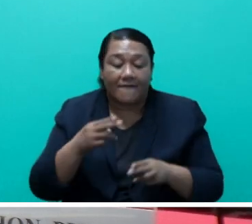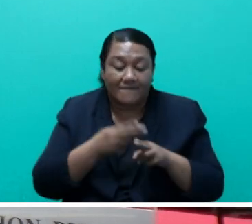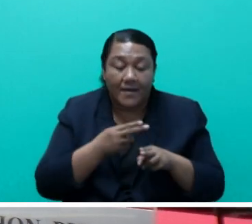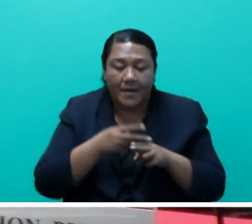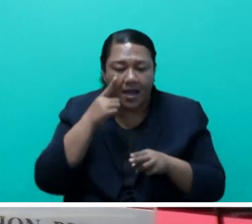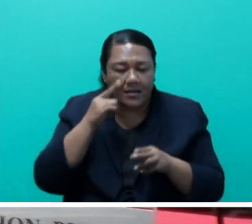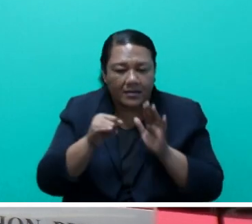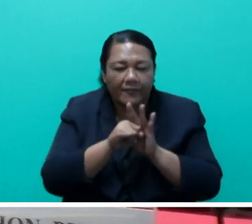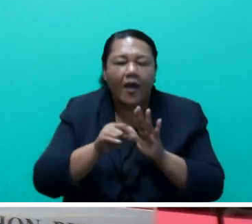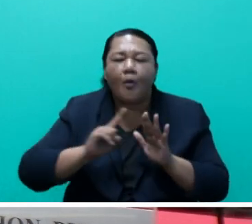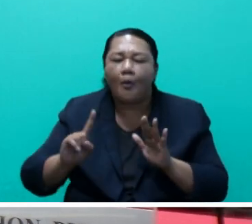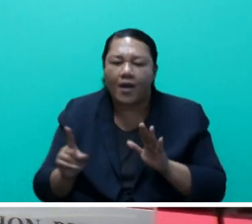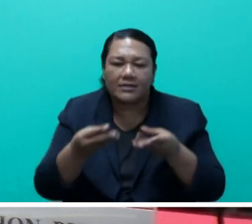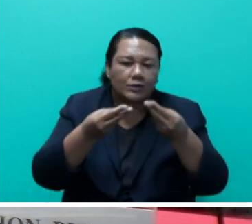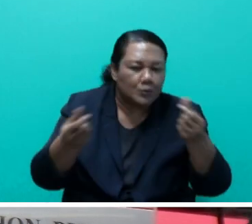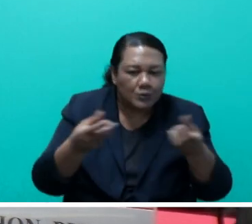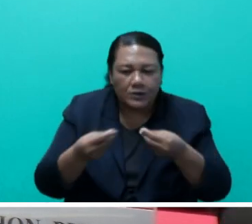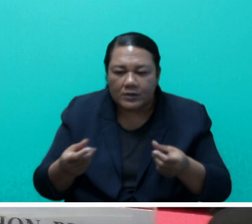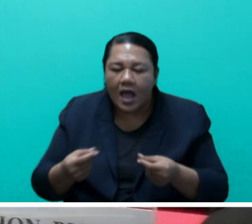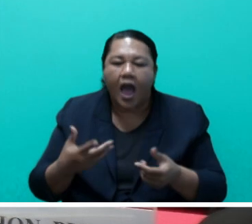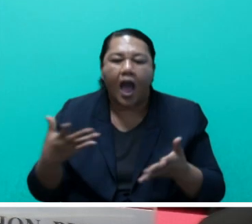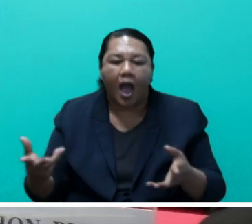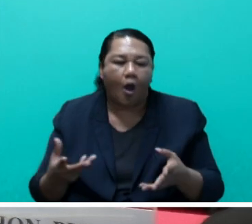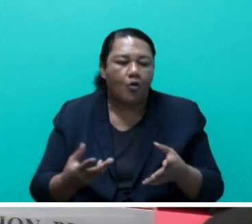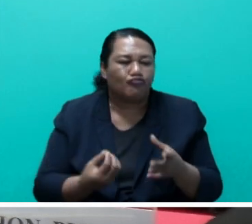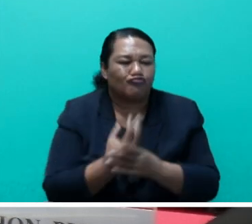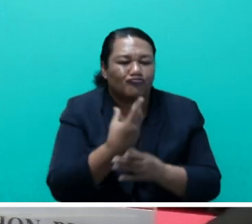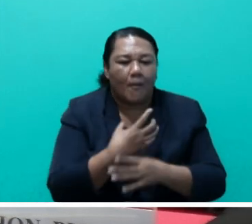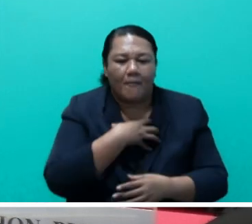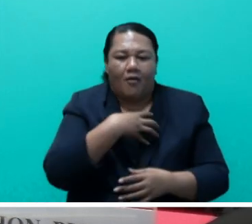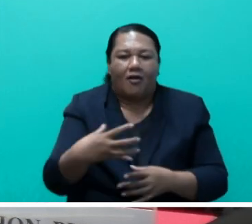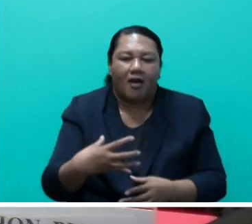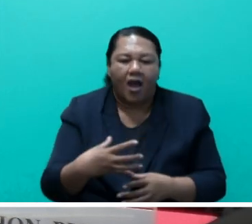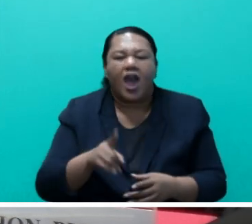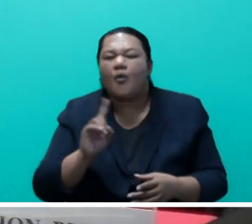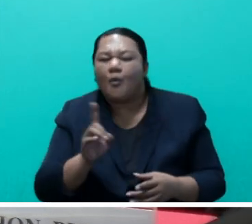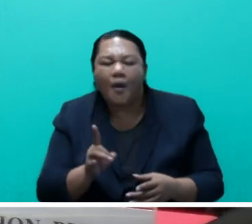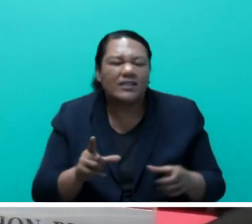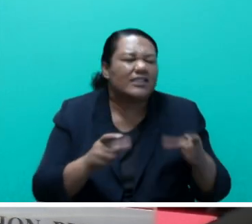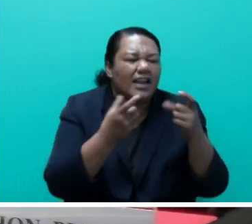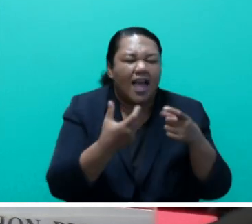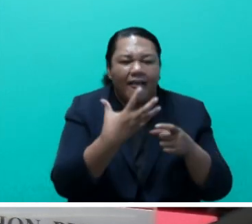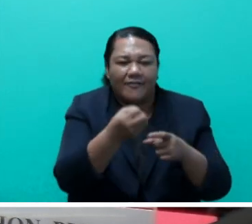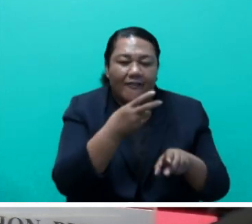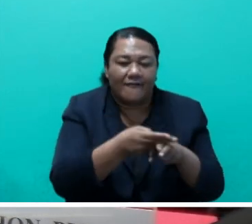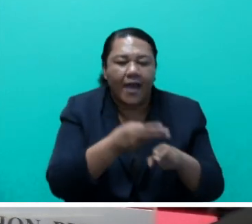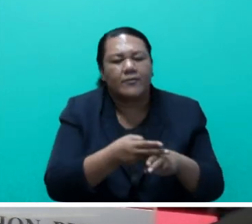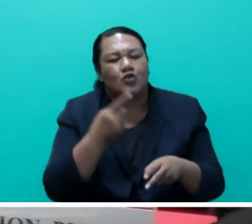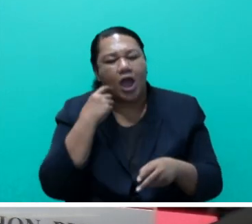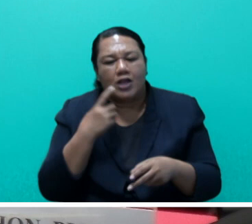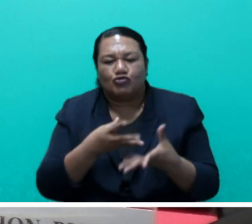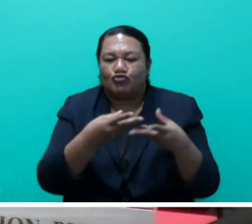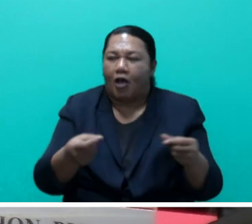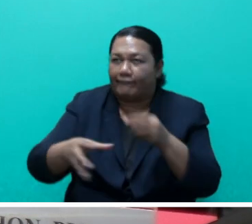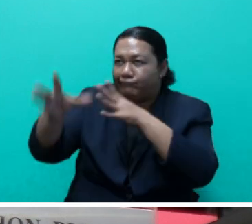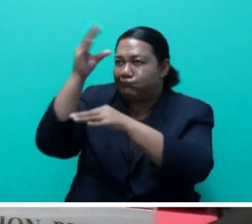solutions to address specific solutions or opportunities unique on their farms. Mr. Speaker, exposure to a